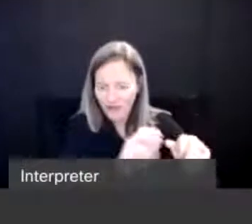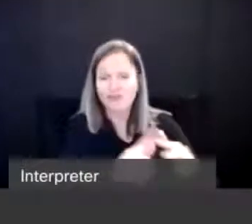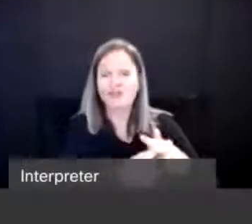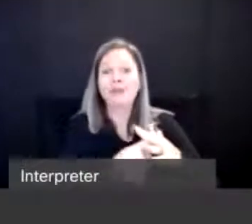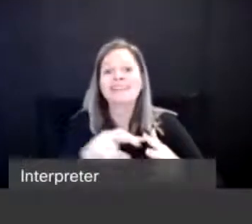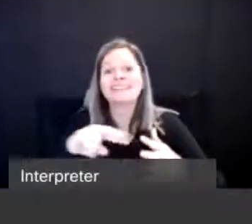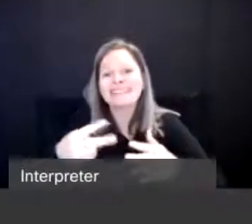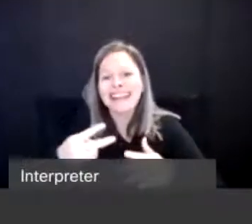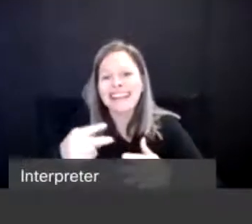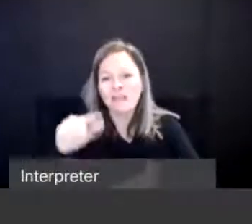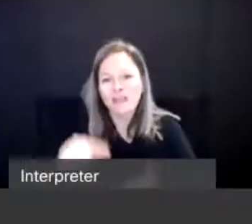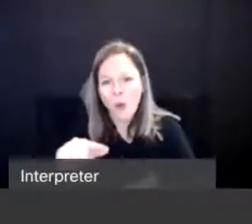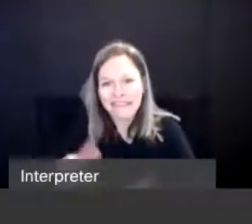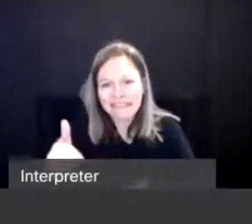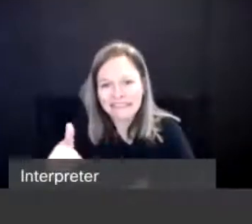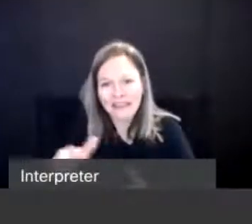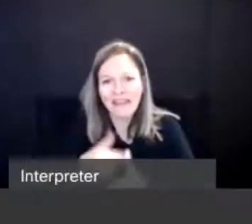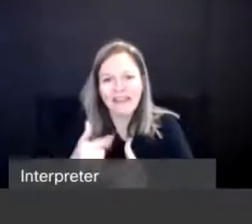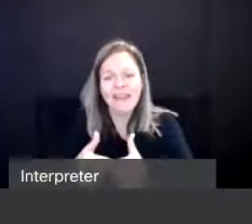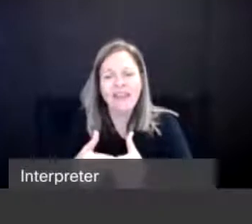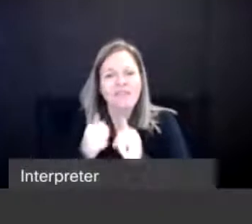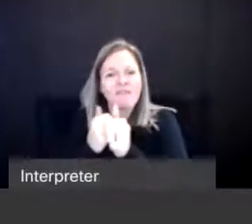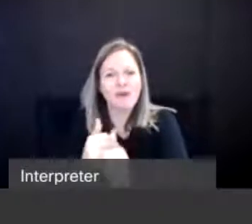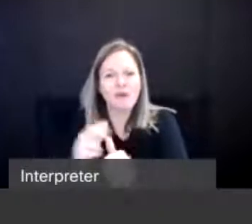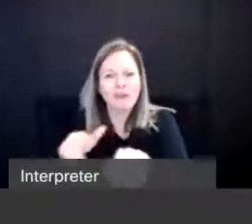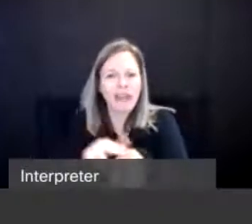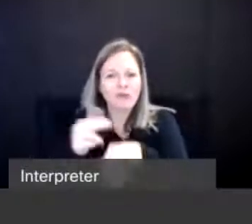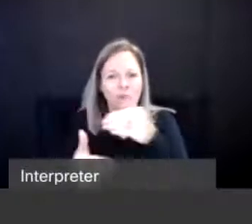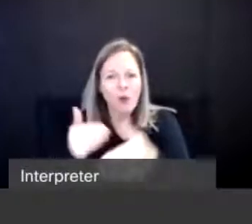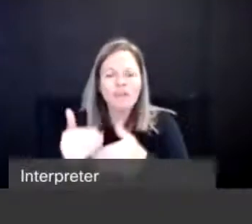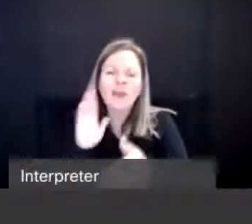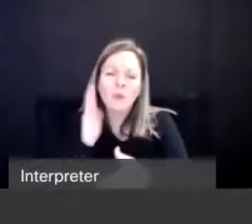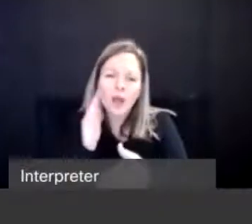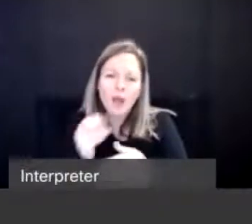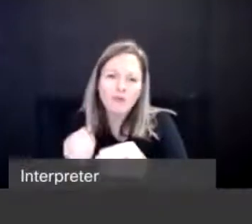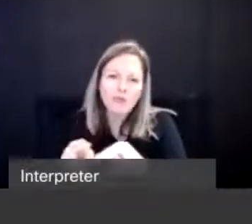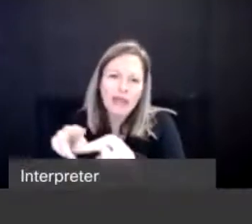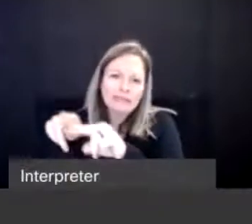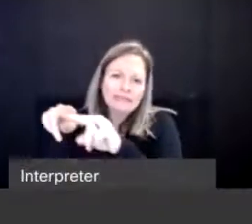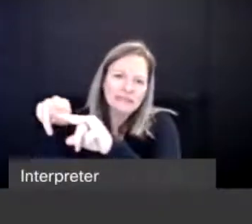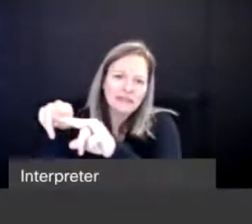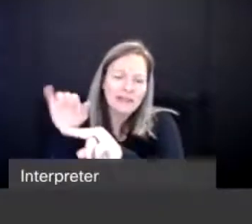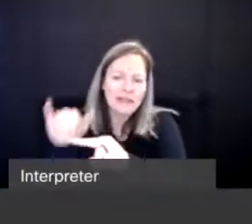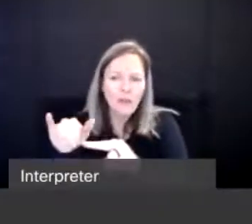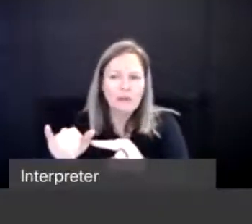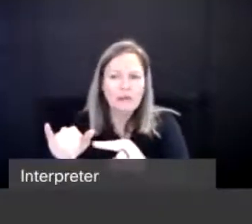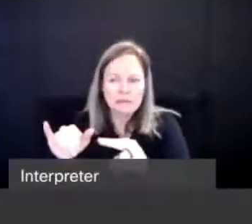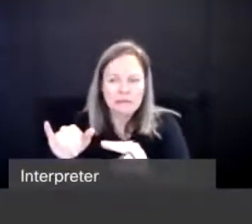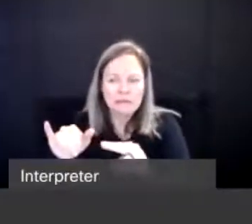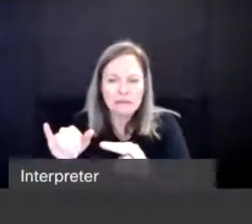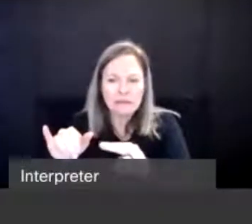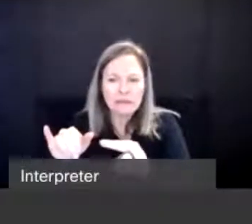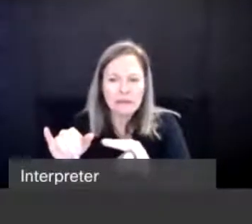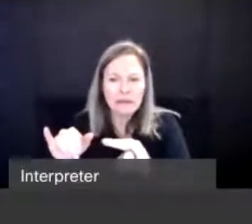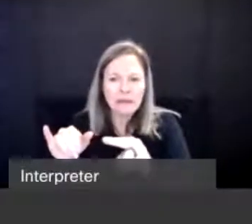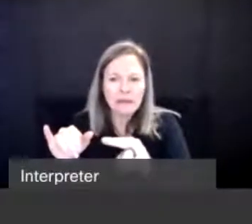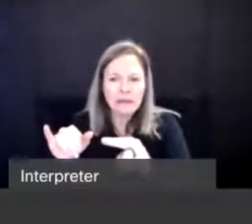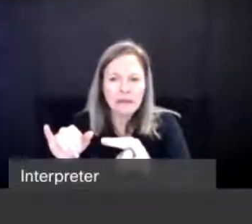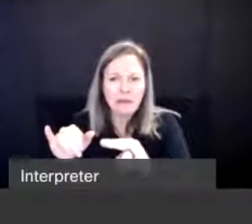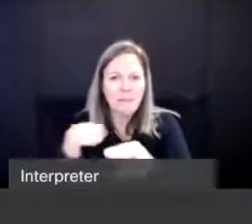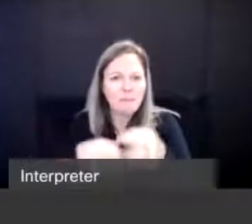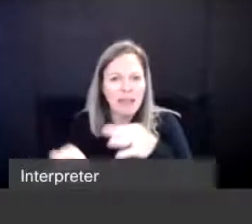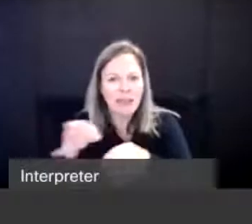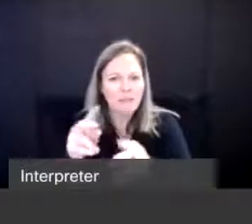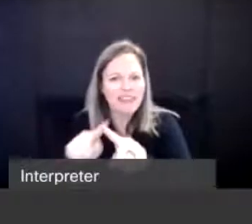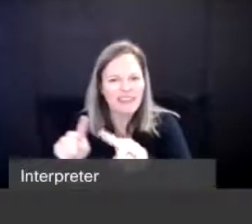there, under kind of the natural course of things, it will rise a little bit, and that will compensate the difference of everyone else. So